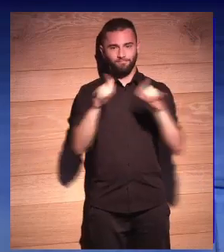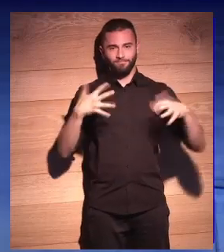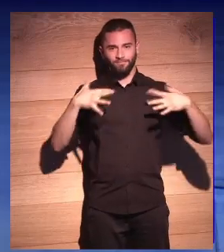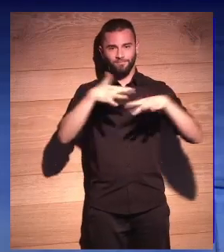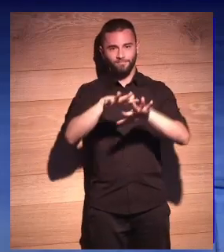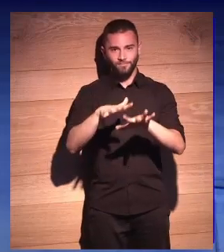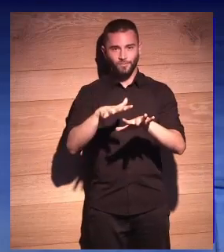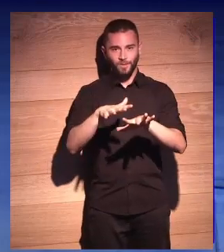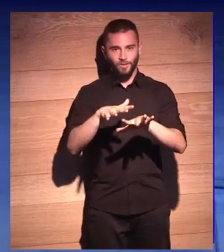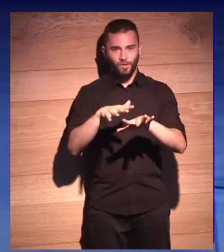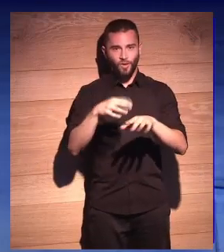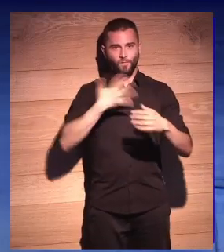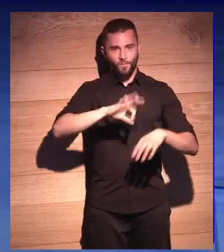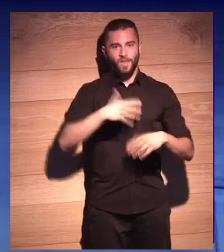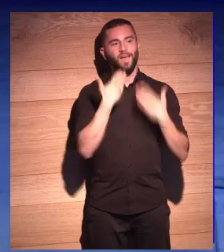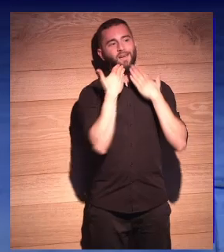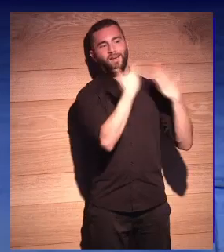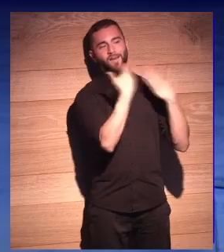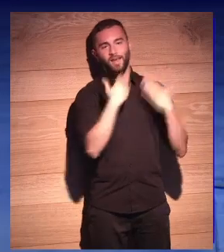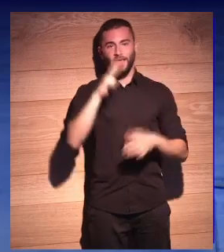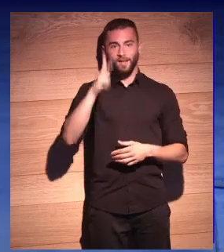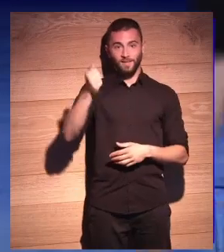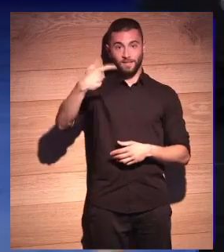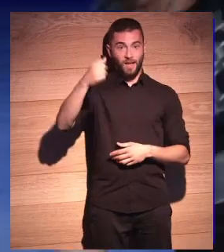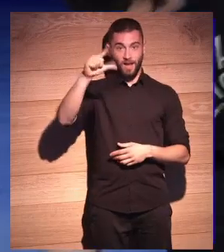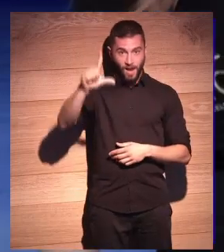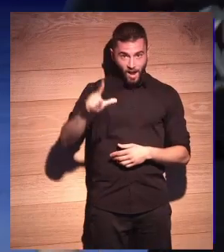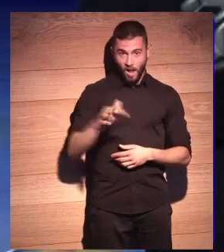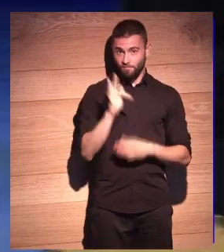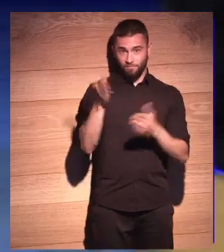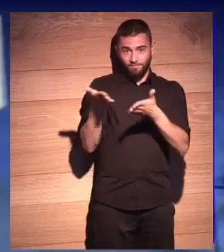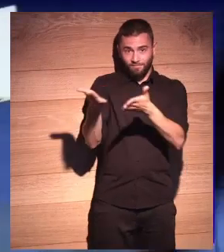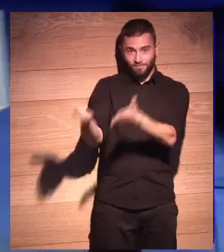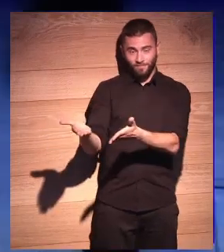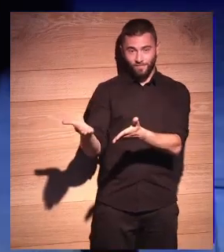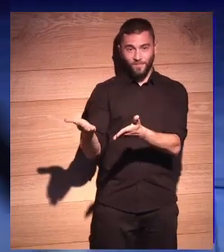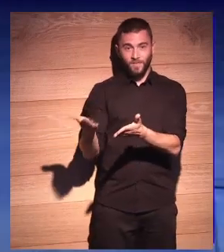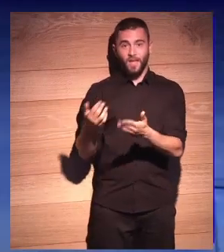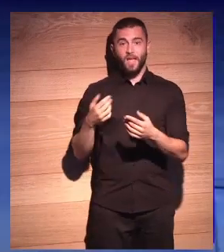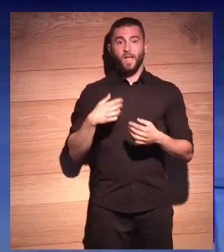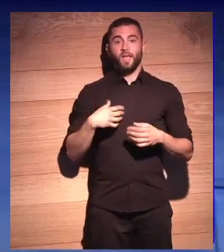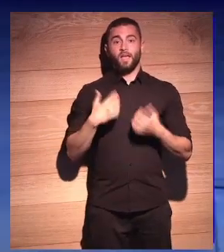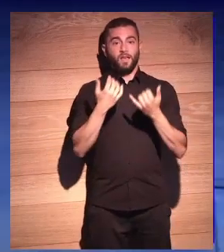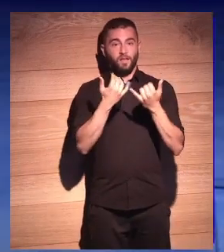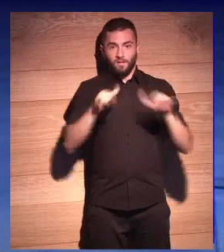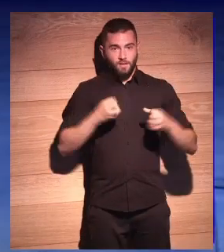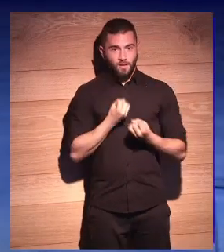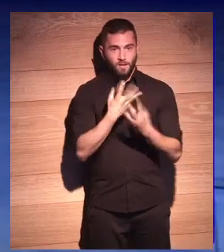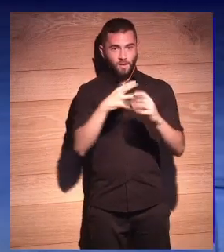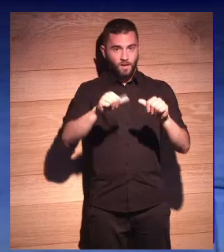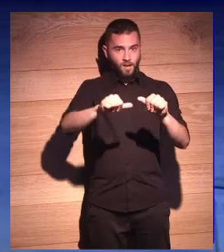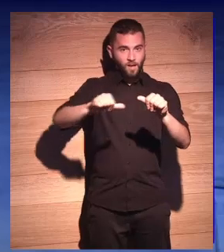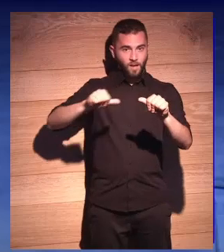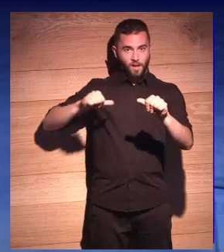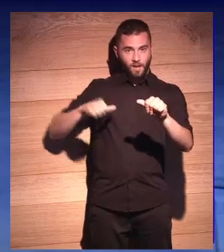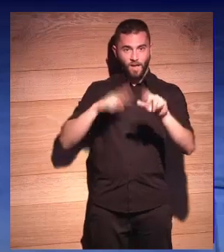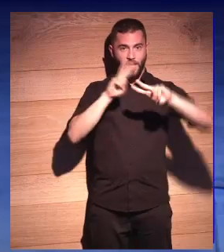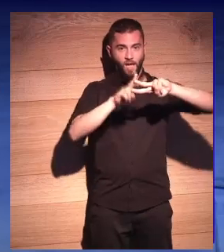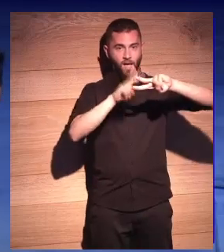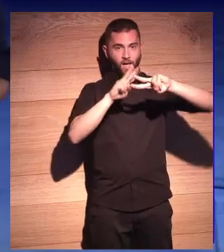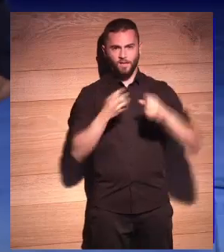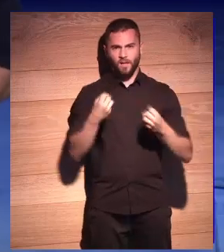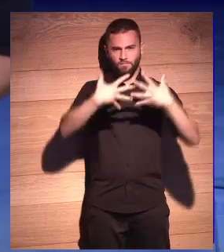Telefónica and British Council. So when we finish, I'm going to give you Chagall. I remind you that you can talk about this and all previous